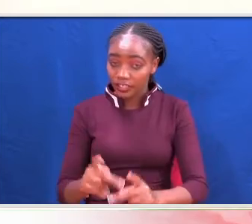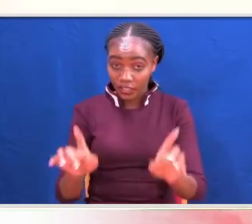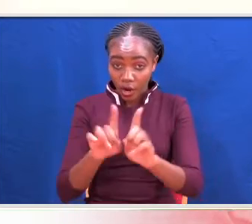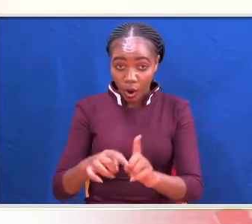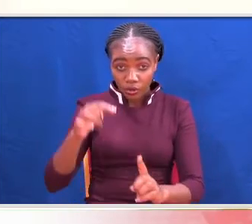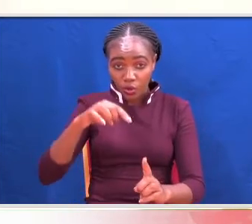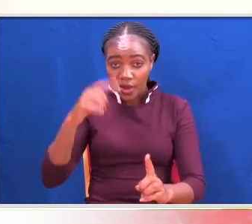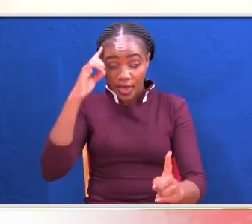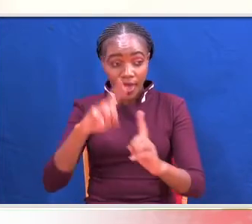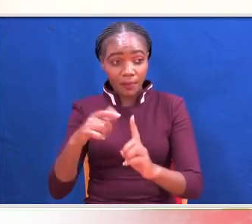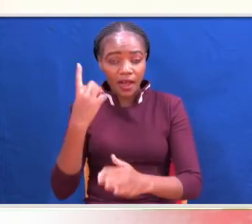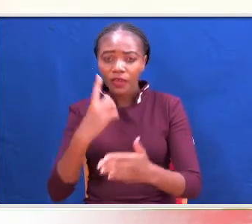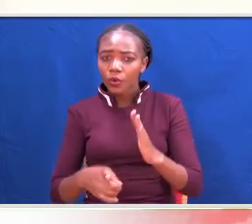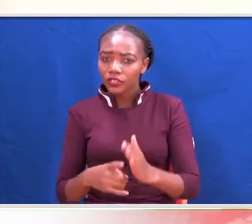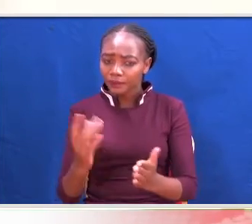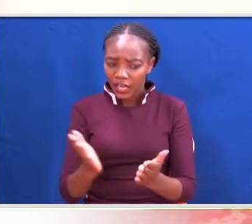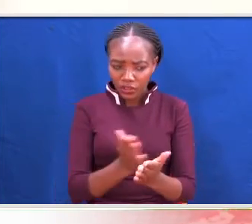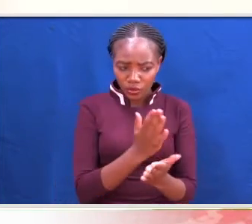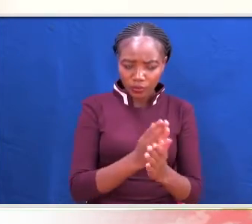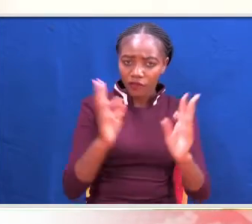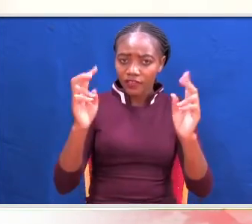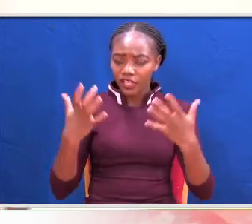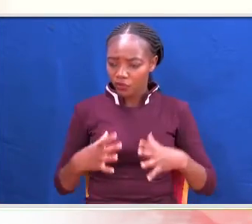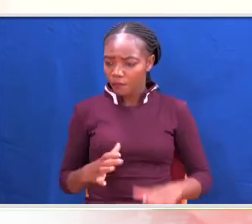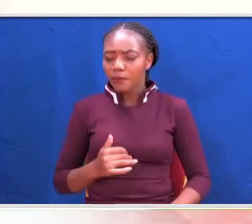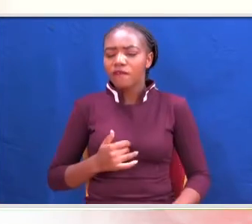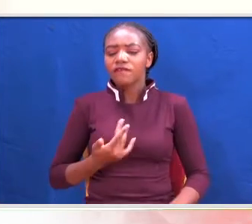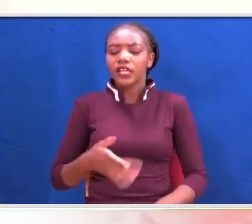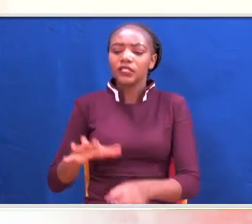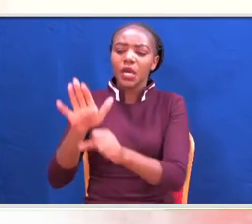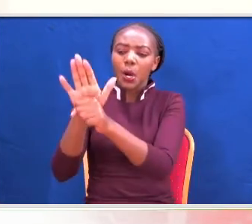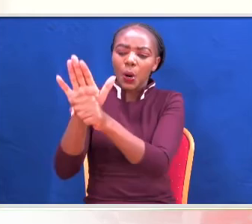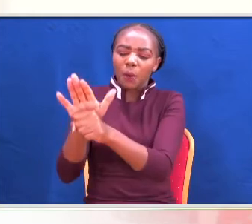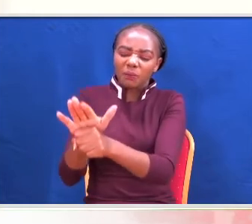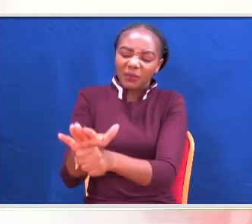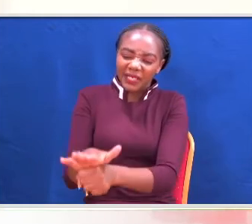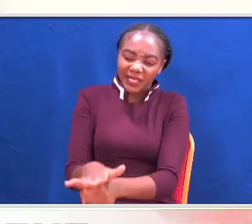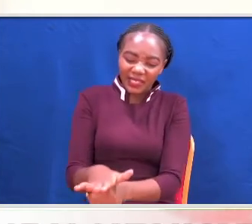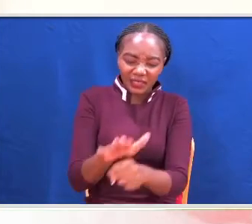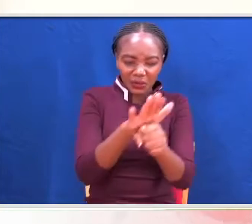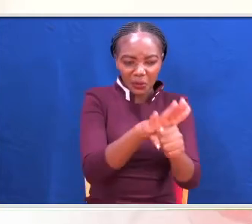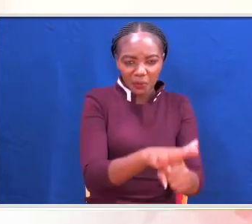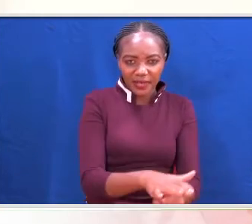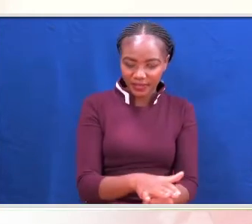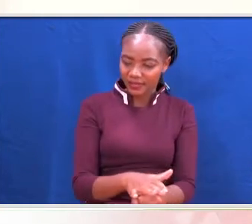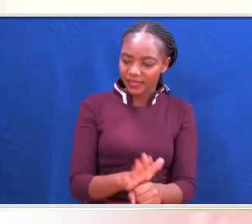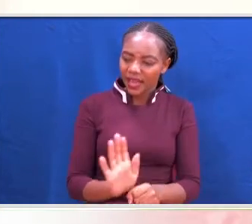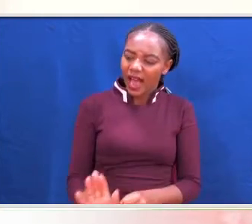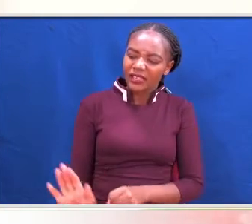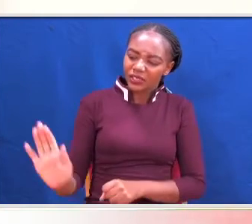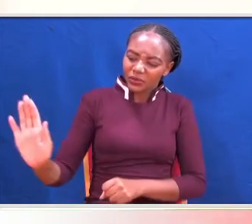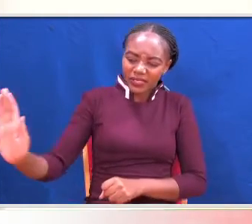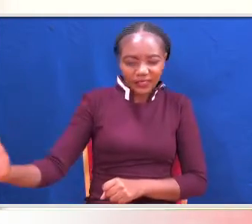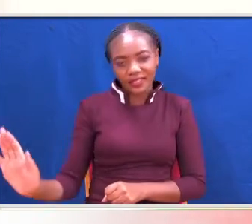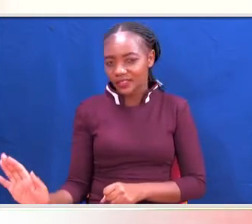remove the issue of people feeling marginalized, isolated,